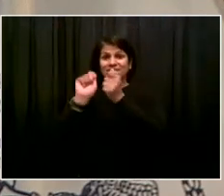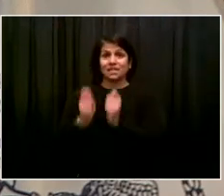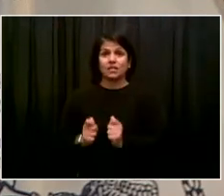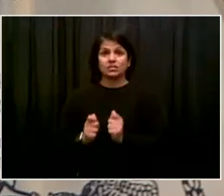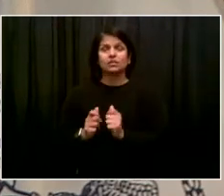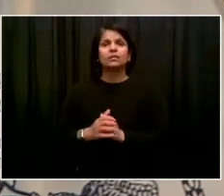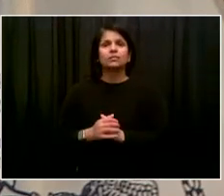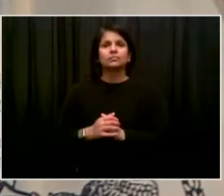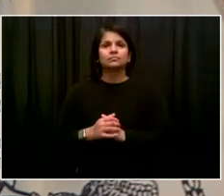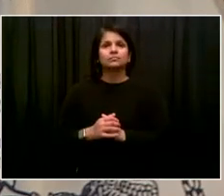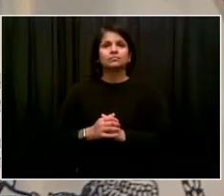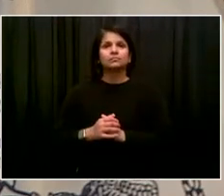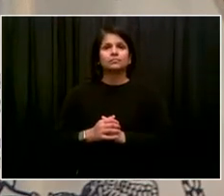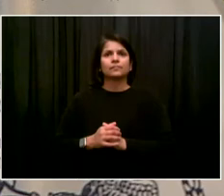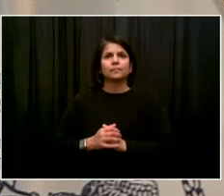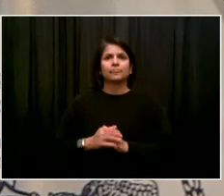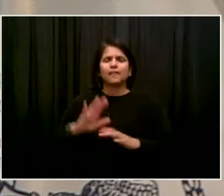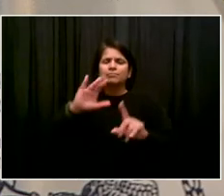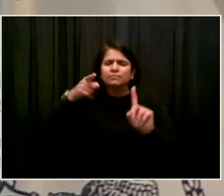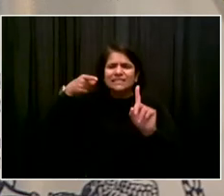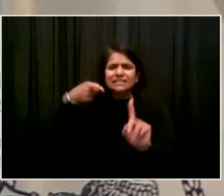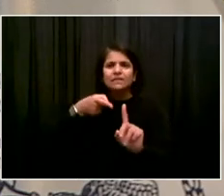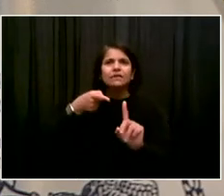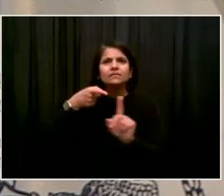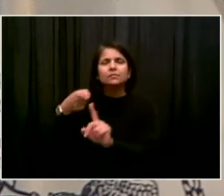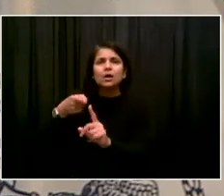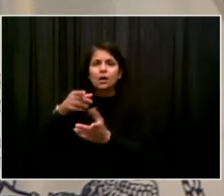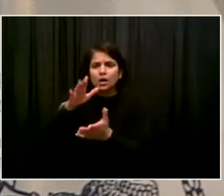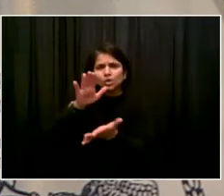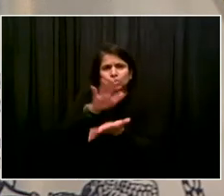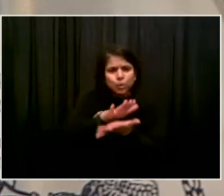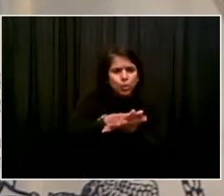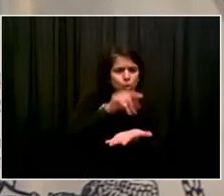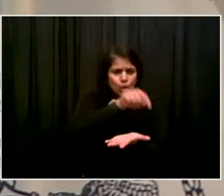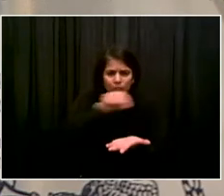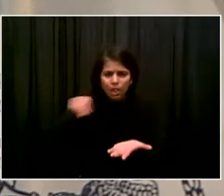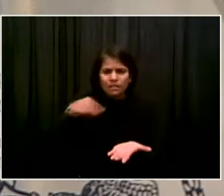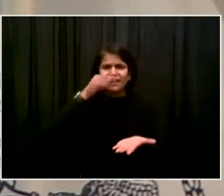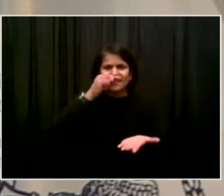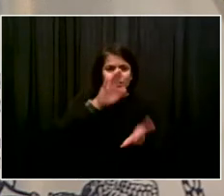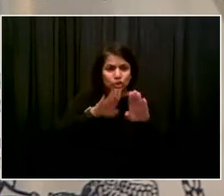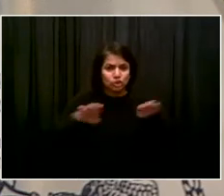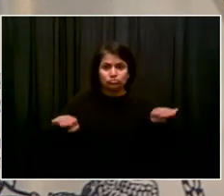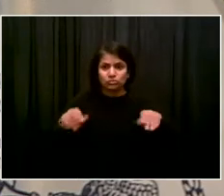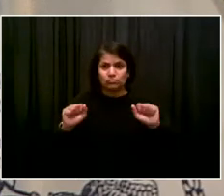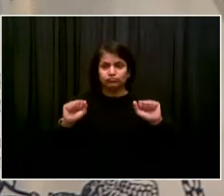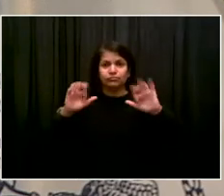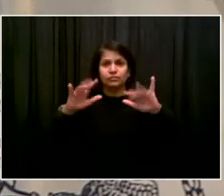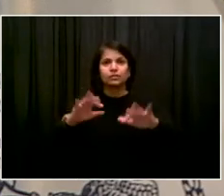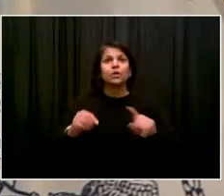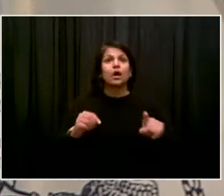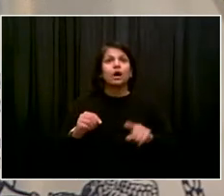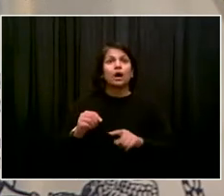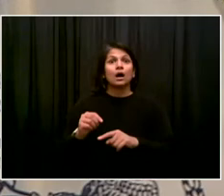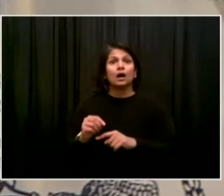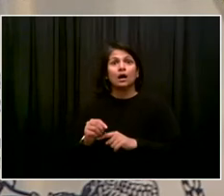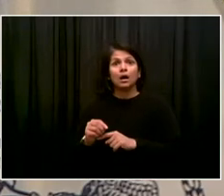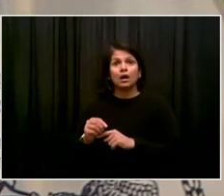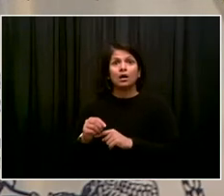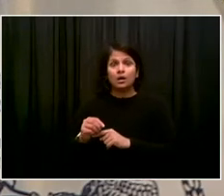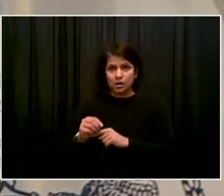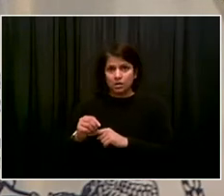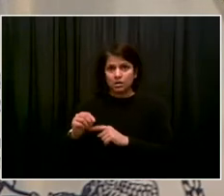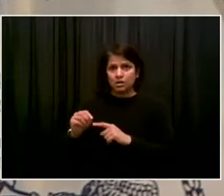when it comes to our schools and our kids. He is a chair of global health at the University of Edinburgh. It is my great pleasure